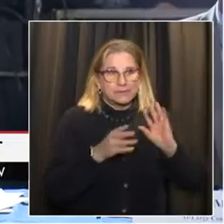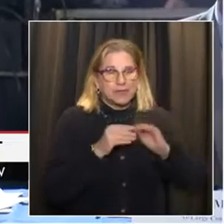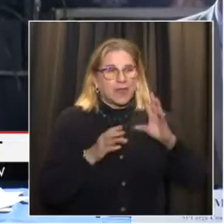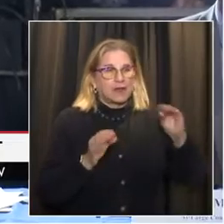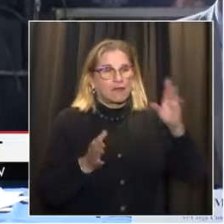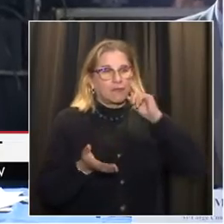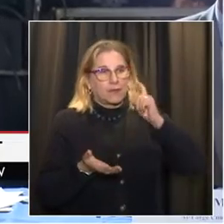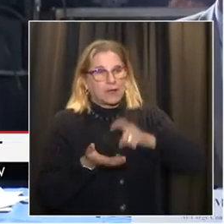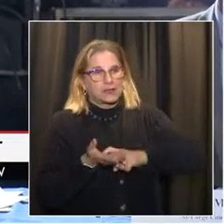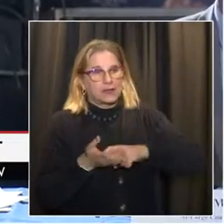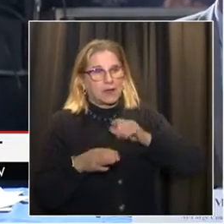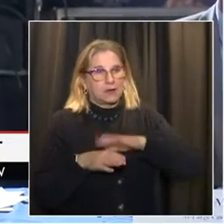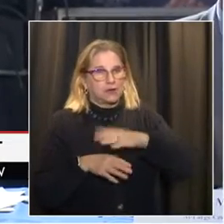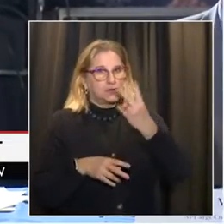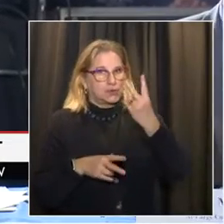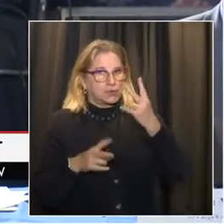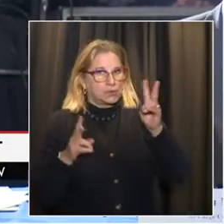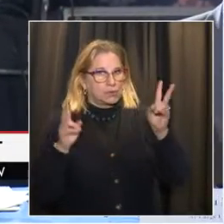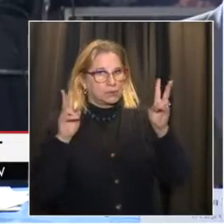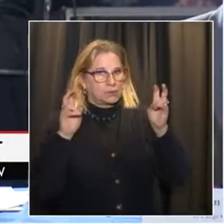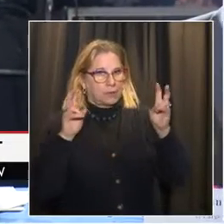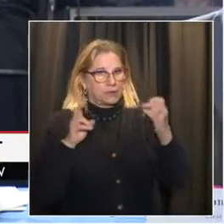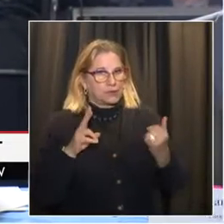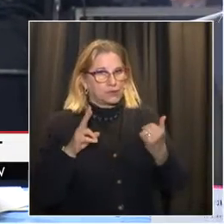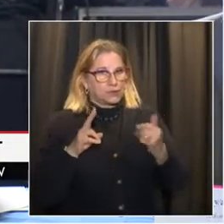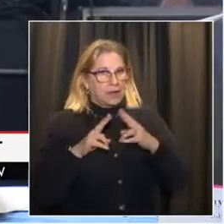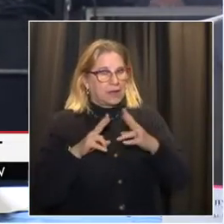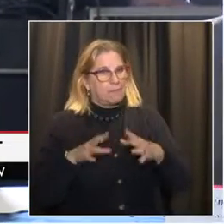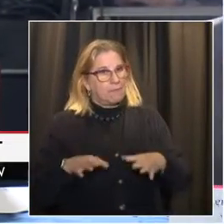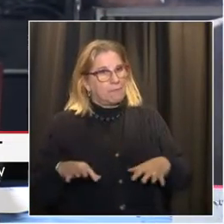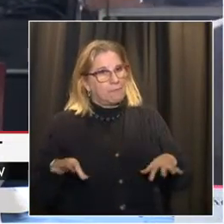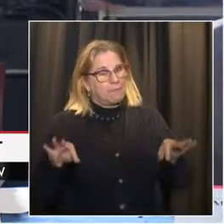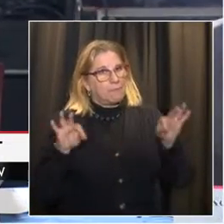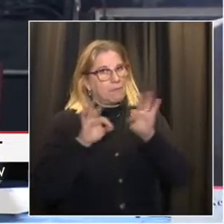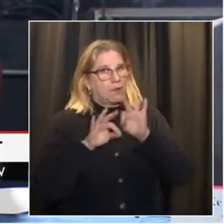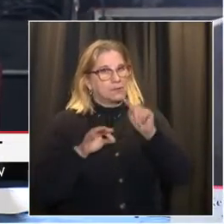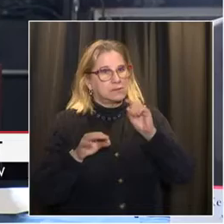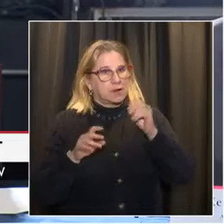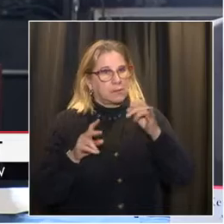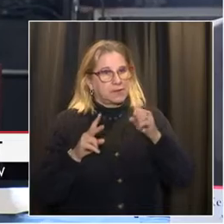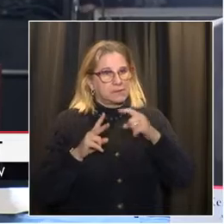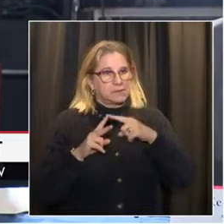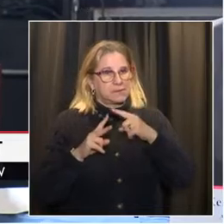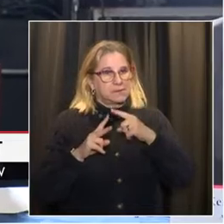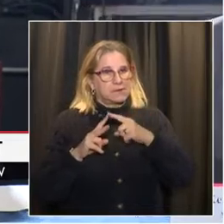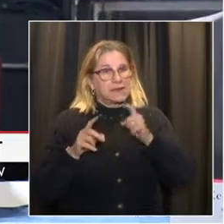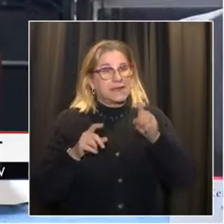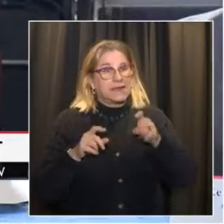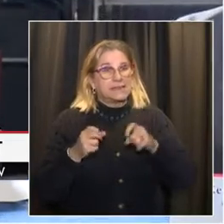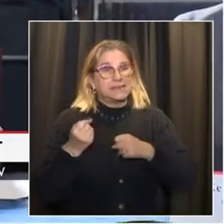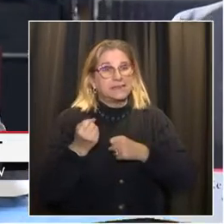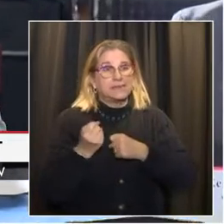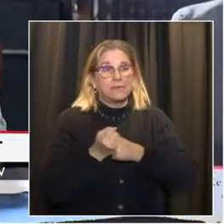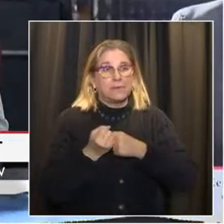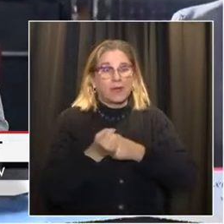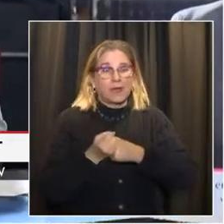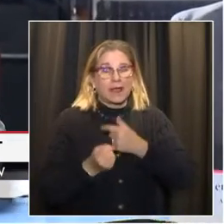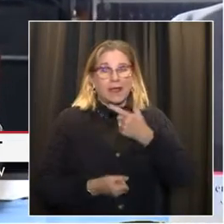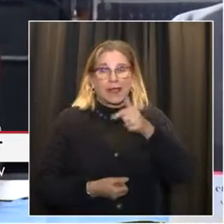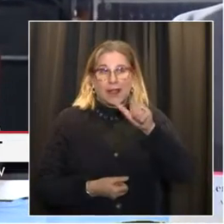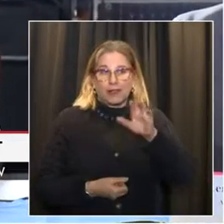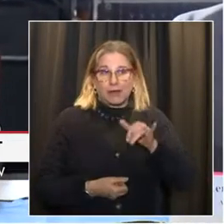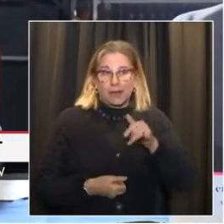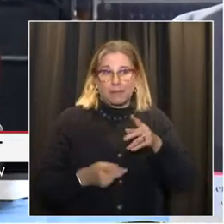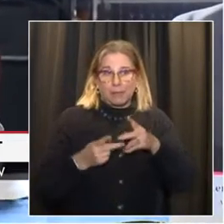today, how pressing it is that we help Chinatown and Gallery Place recover now and for the long term,